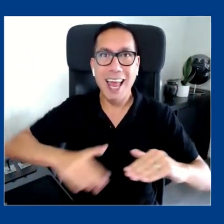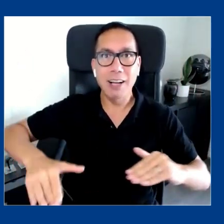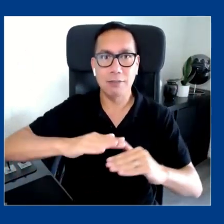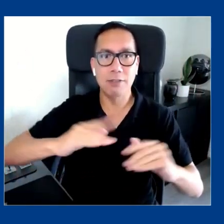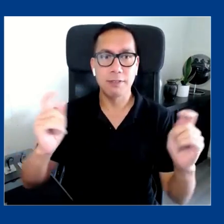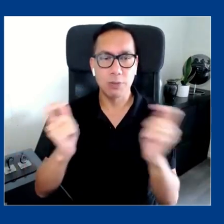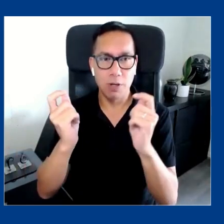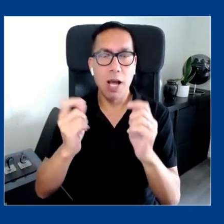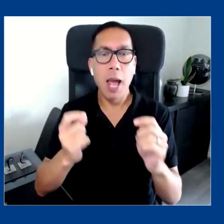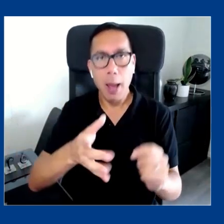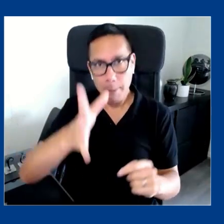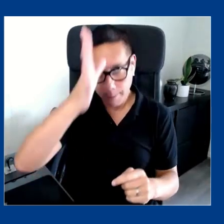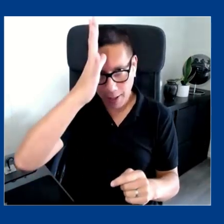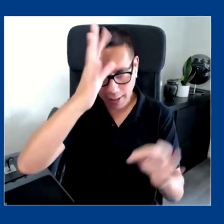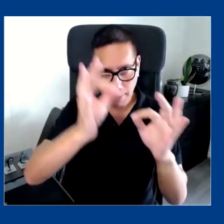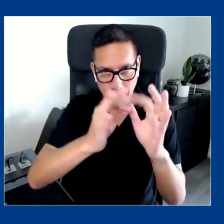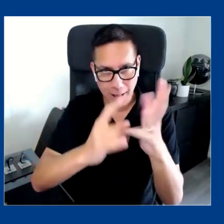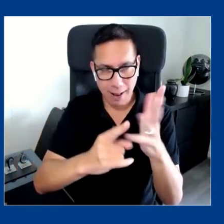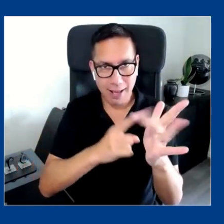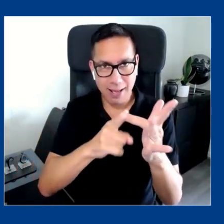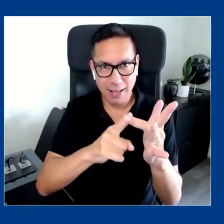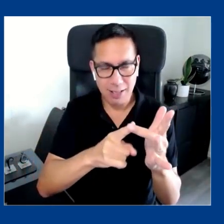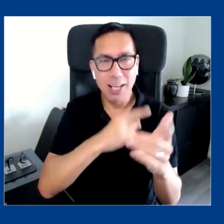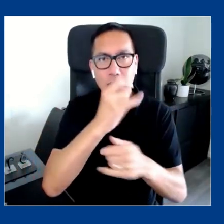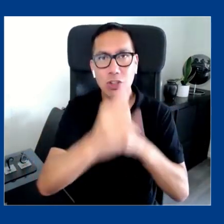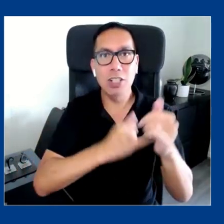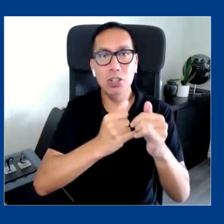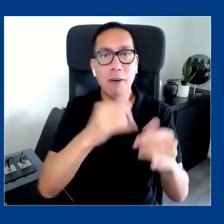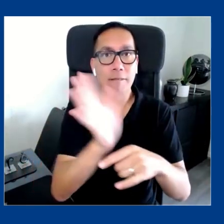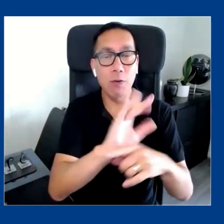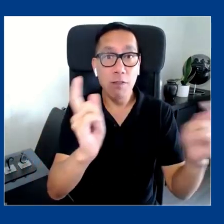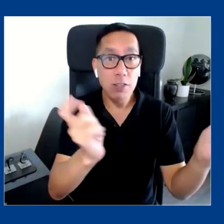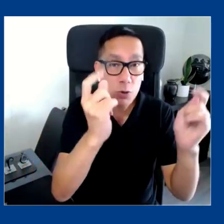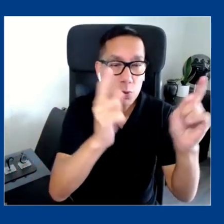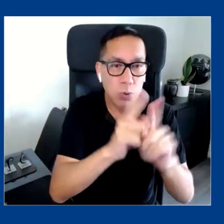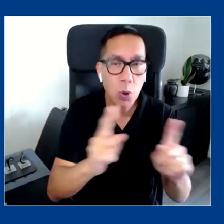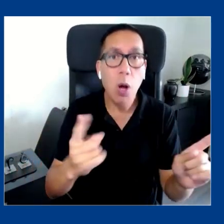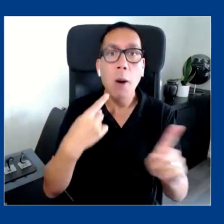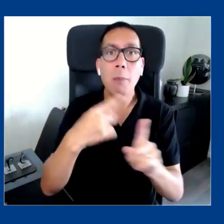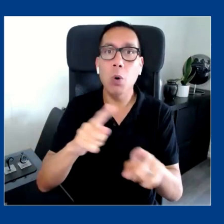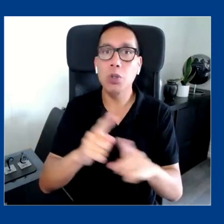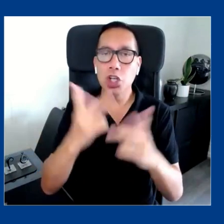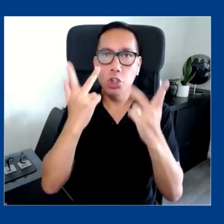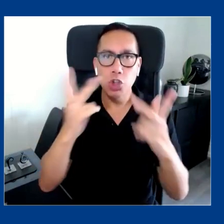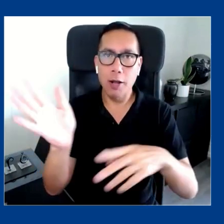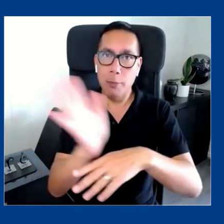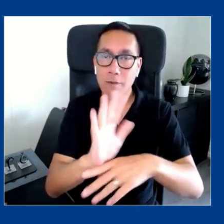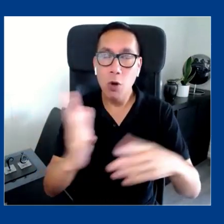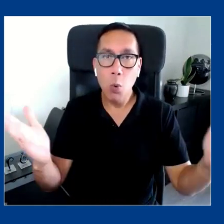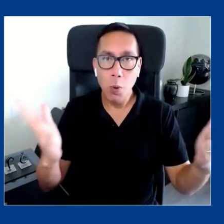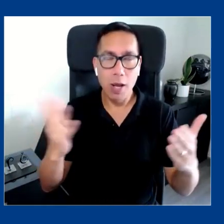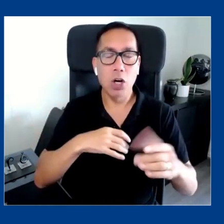International Film Festival, and screenings in Australia to local beekeeper